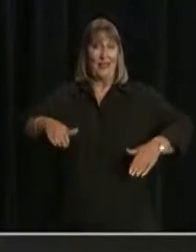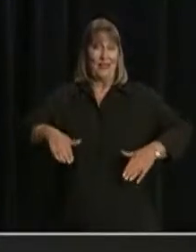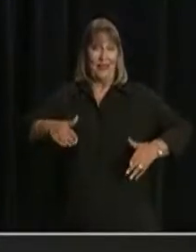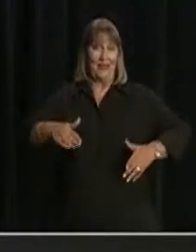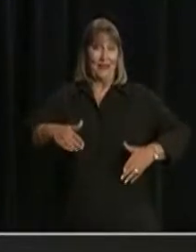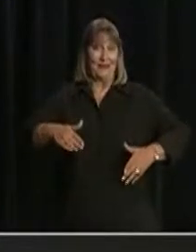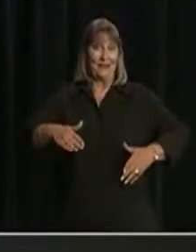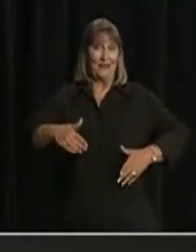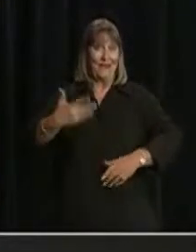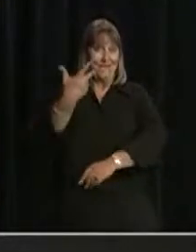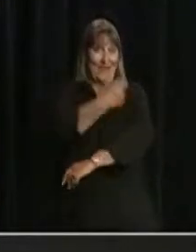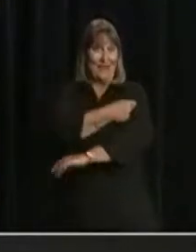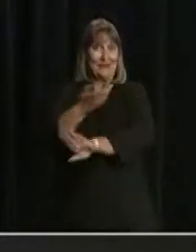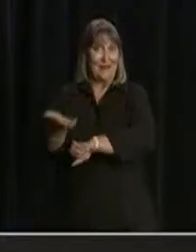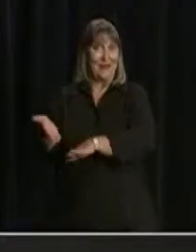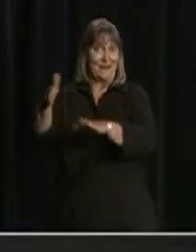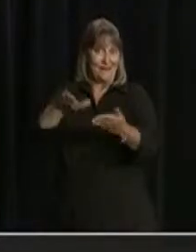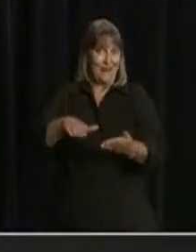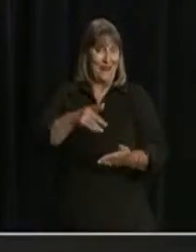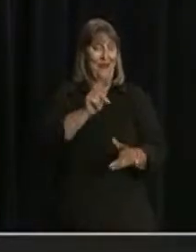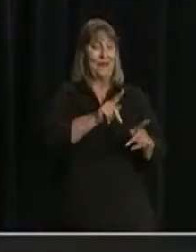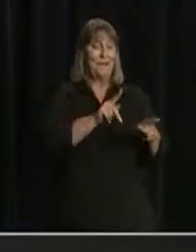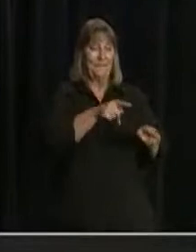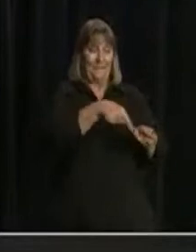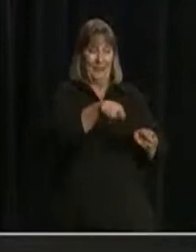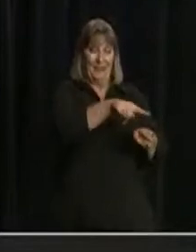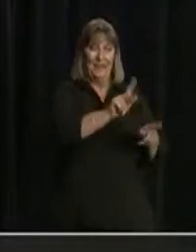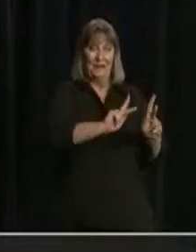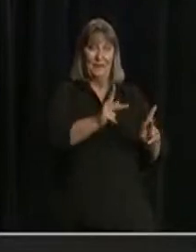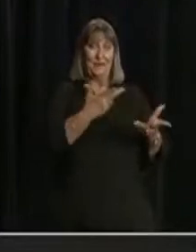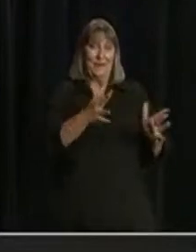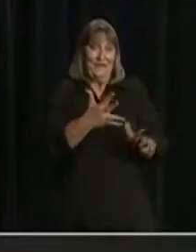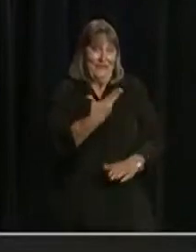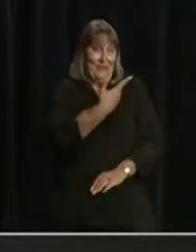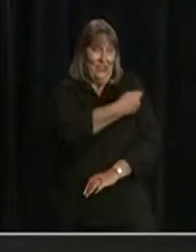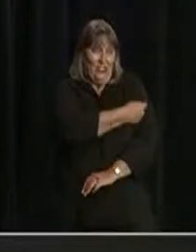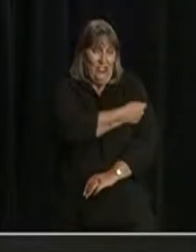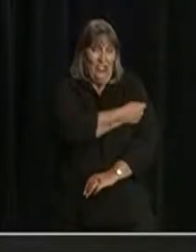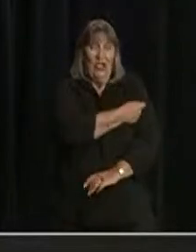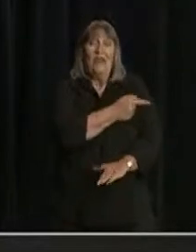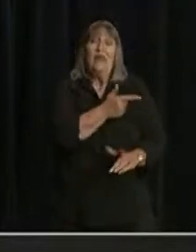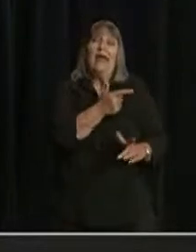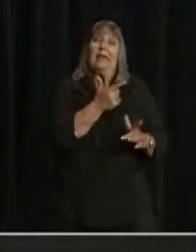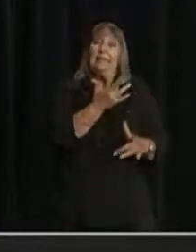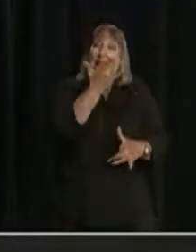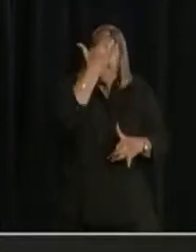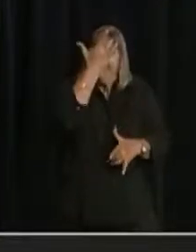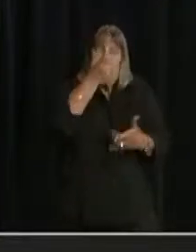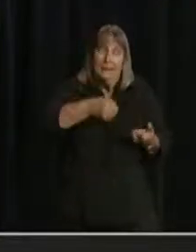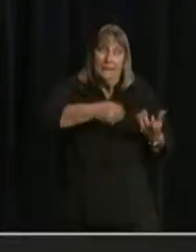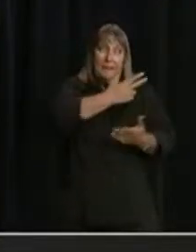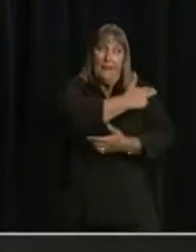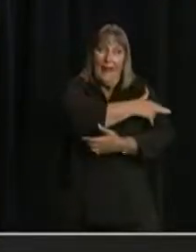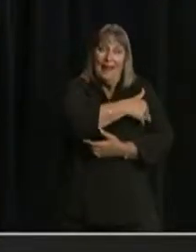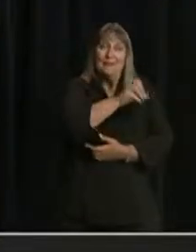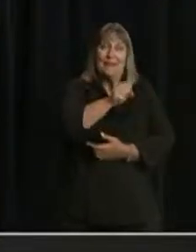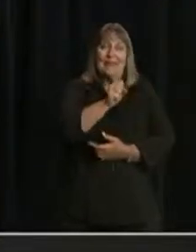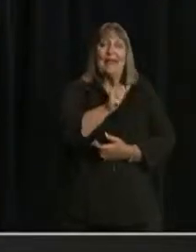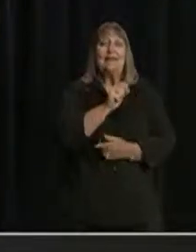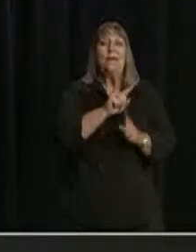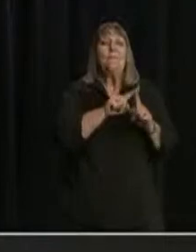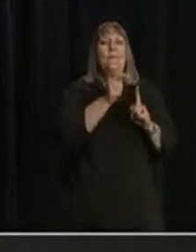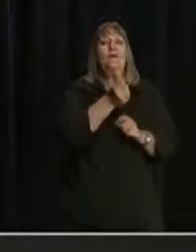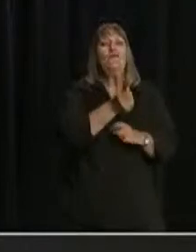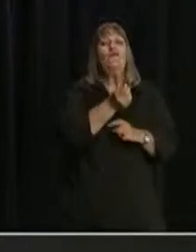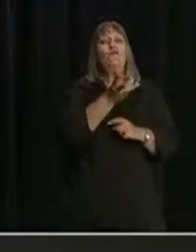from COVID. Could you provide an update on any mental health data of the number of deaths